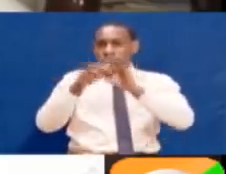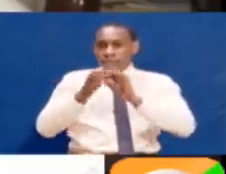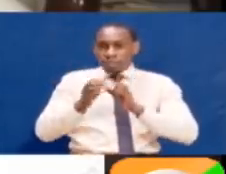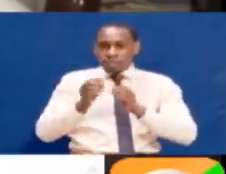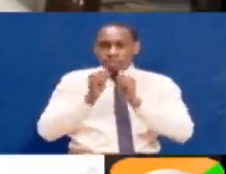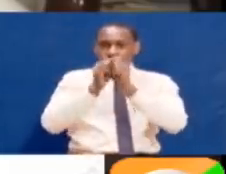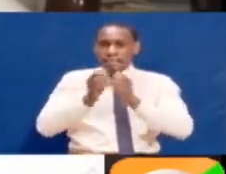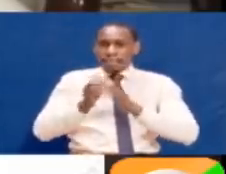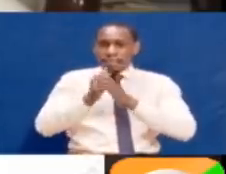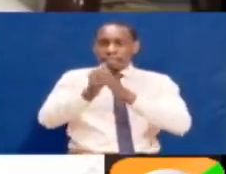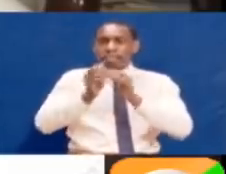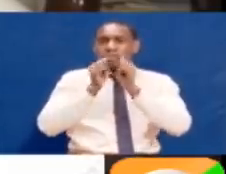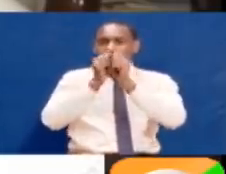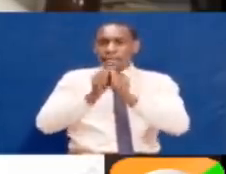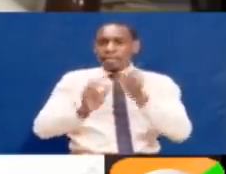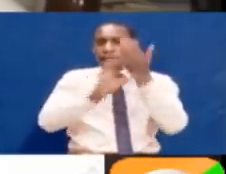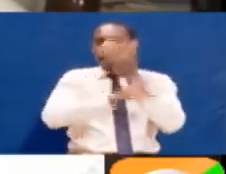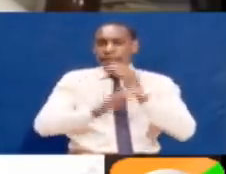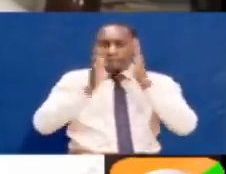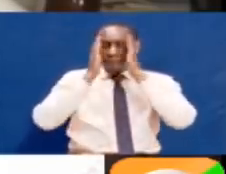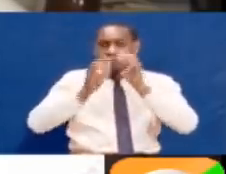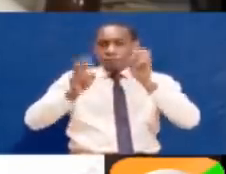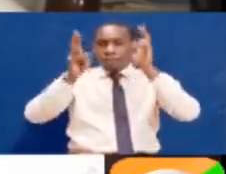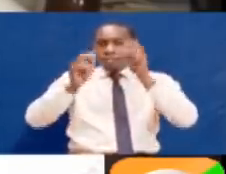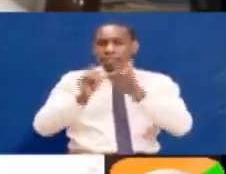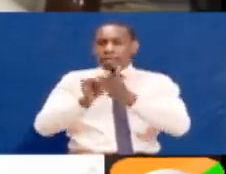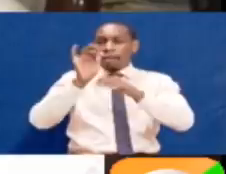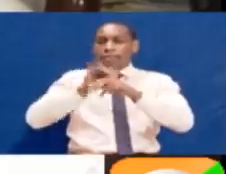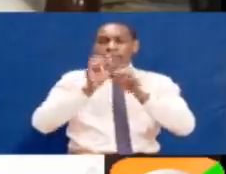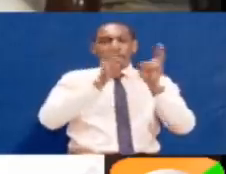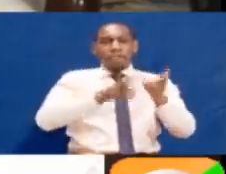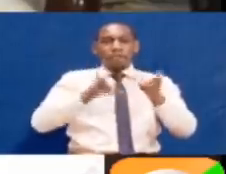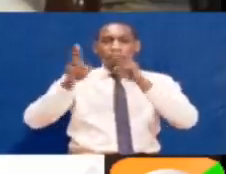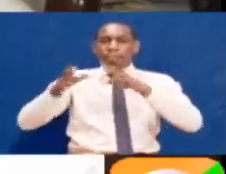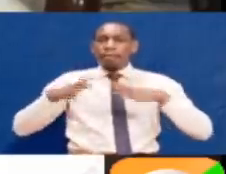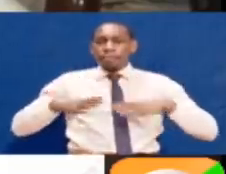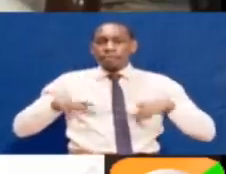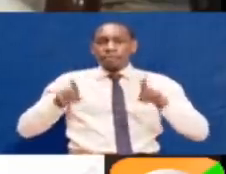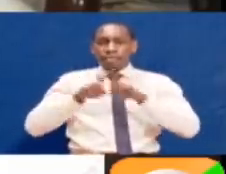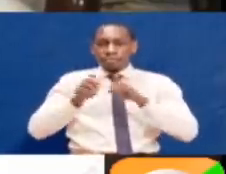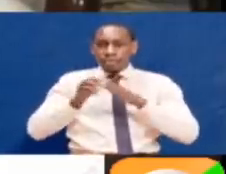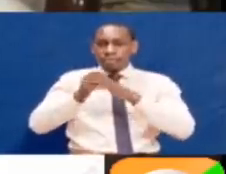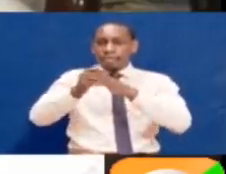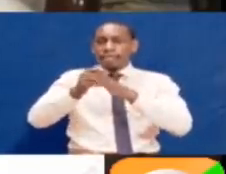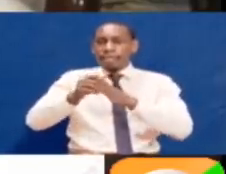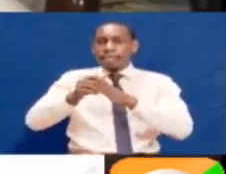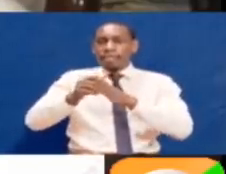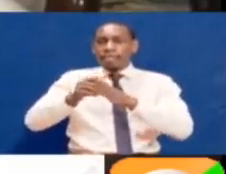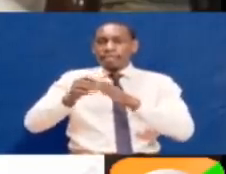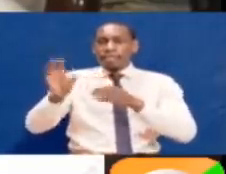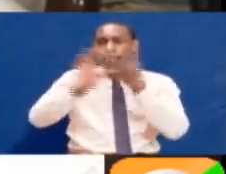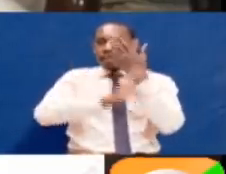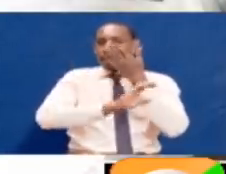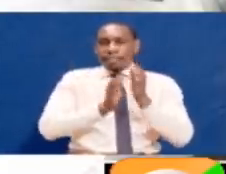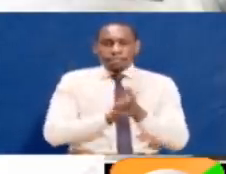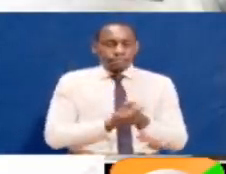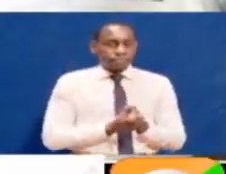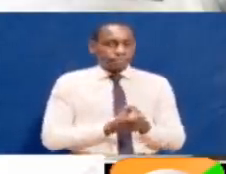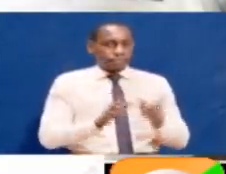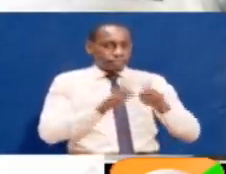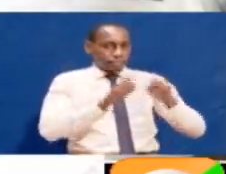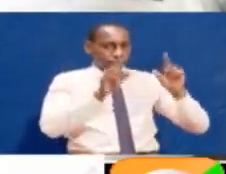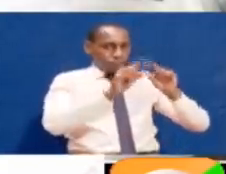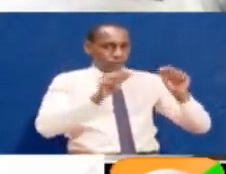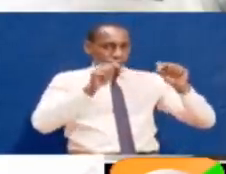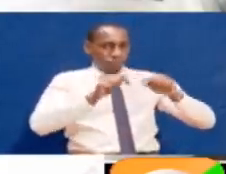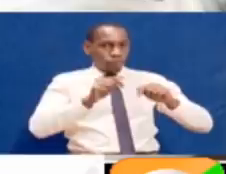us together as a country, to focus on the issues that affect common mwananchi and to take our country forward. Okay. And you referenced the